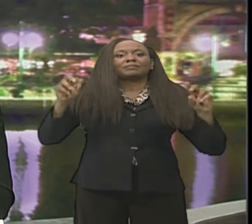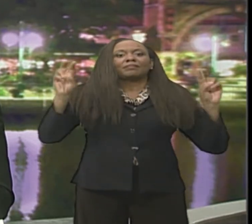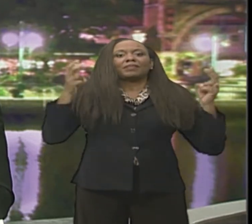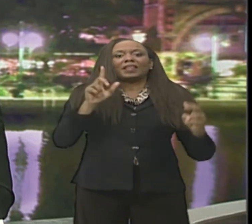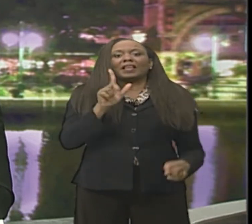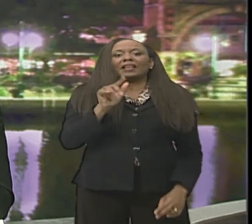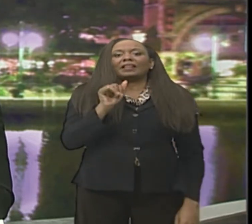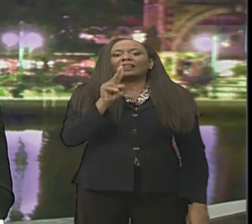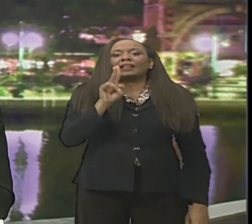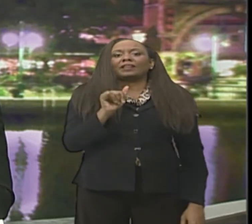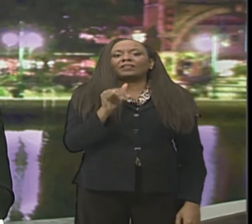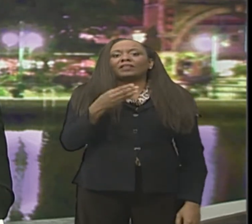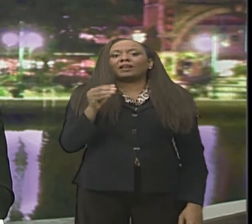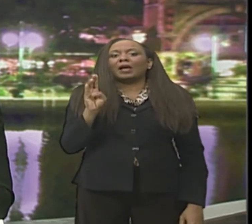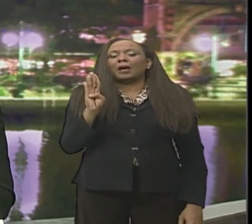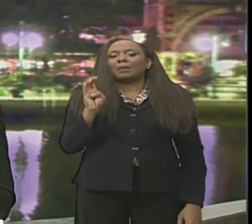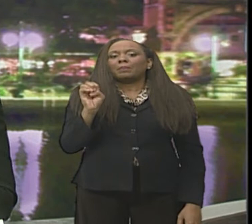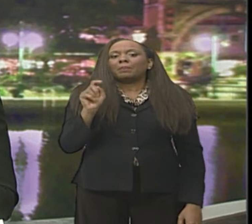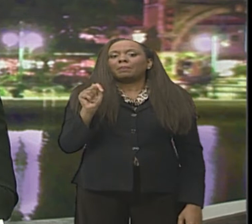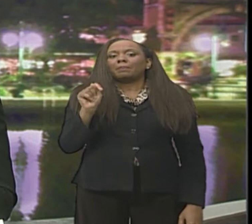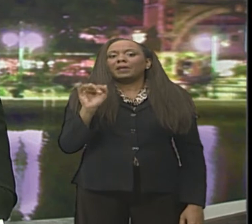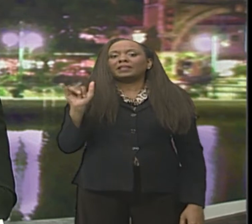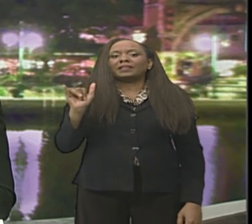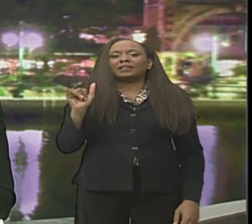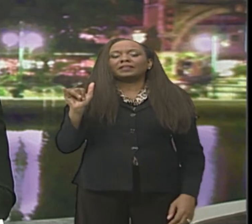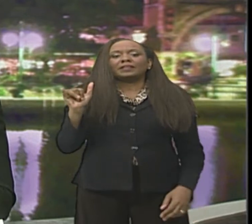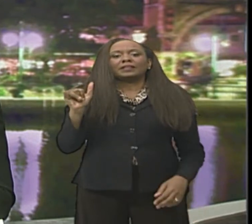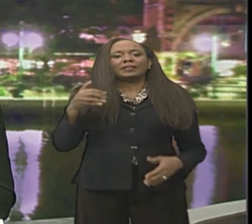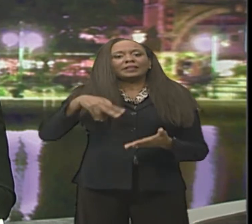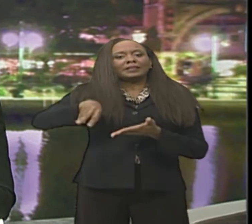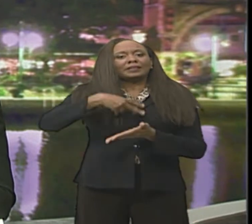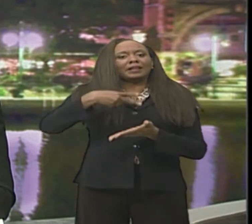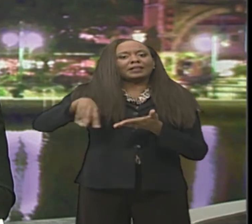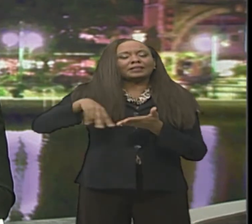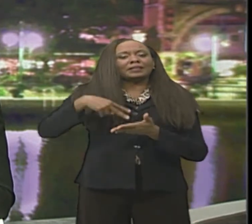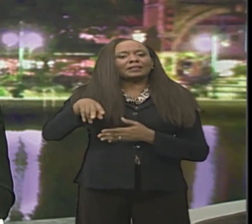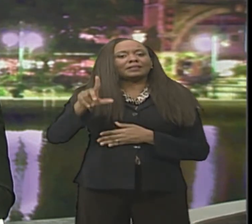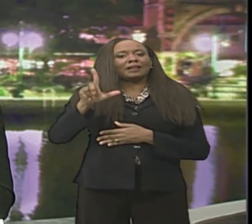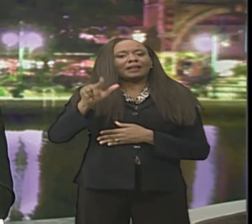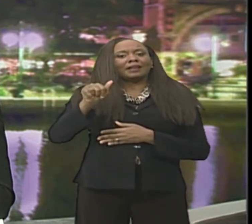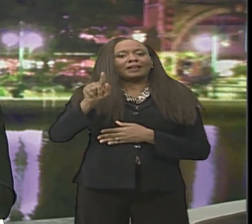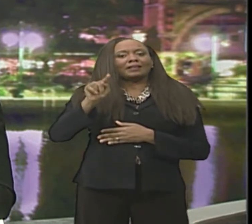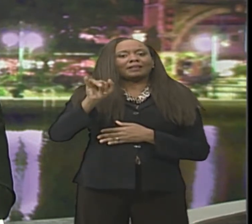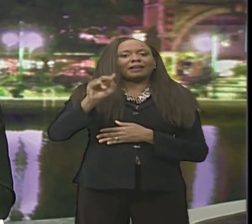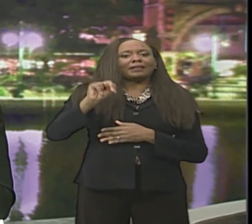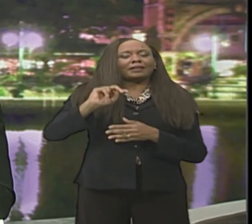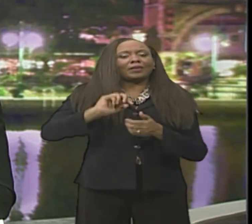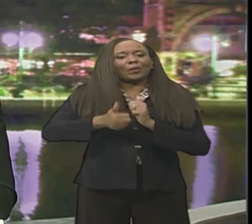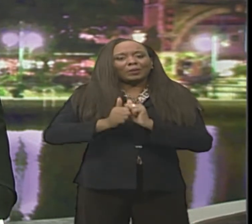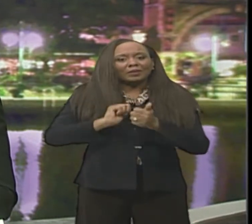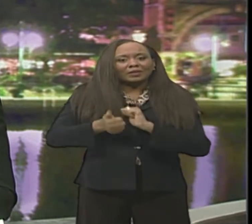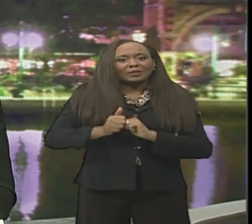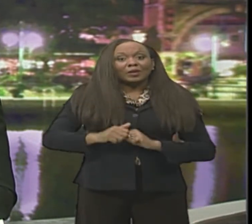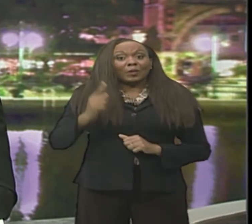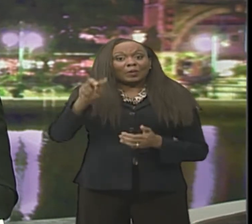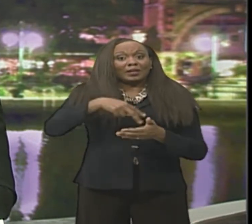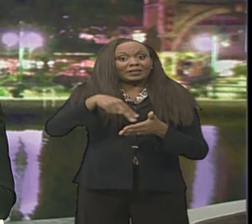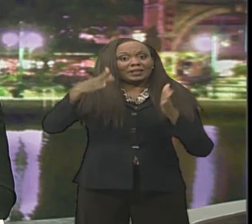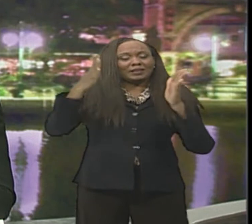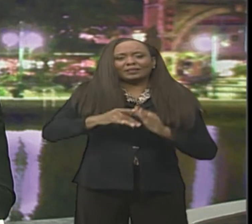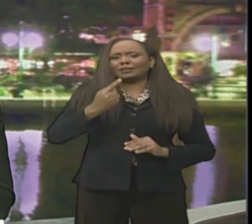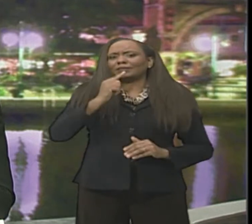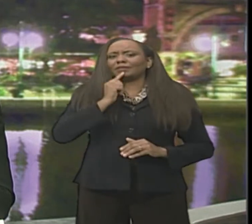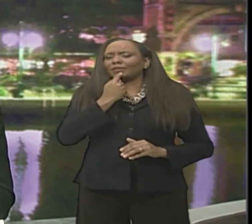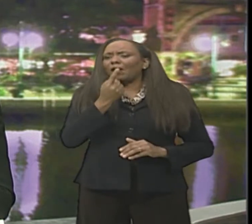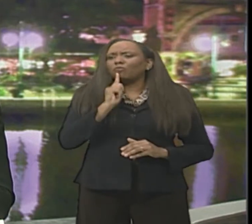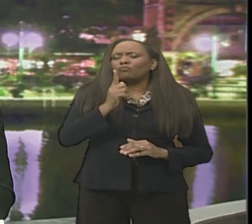of the Dance Floor Ballroom and Latin Competition. The show is set for this Saturday at 5 p.m. and one of the dancers, Barbadian Shane Aline, says it's